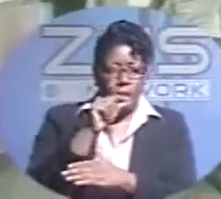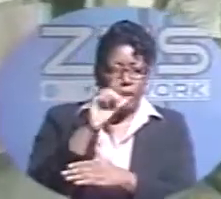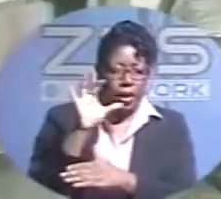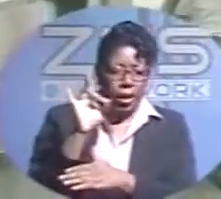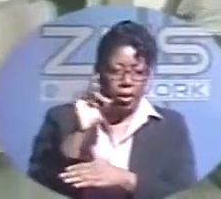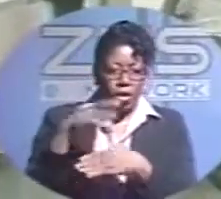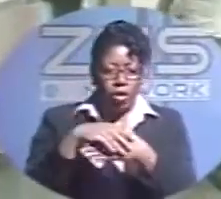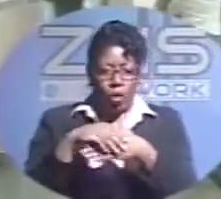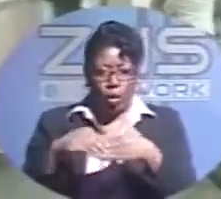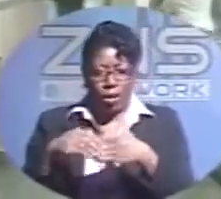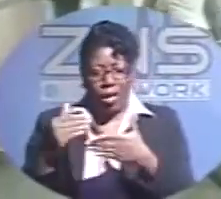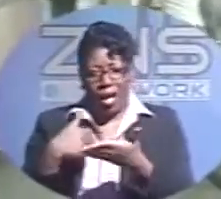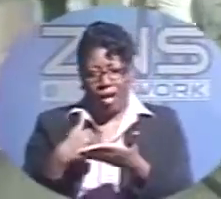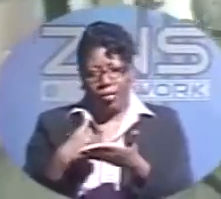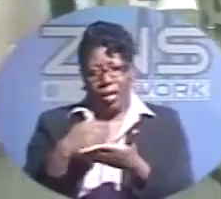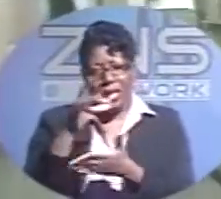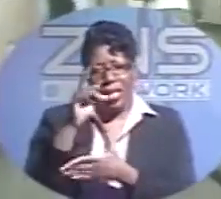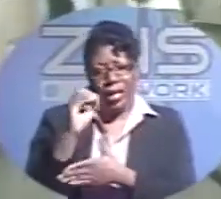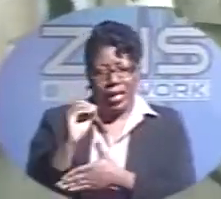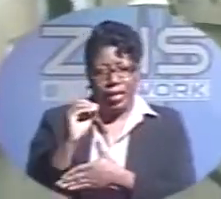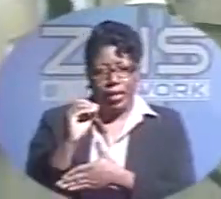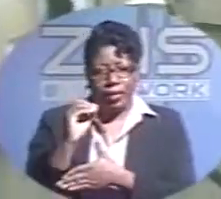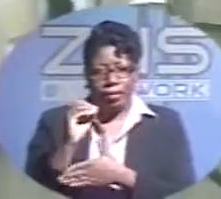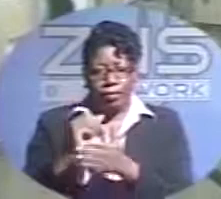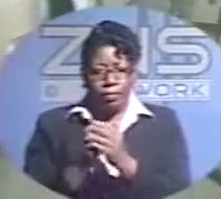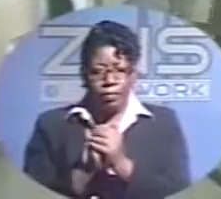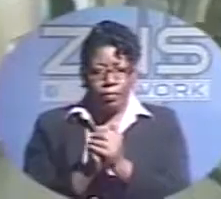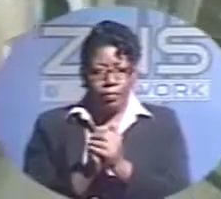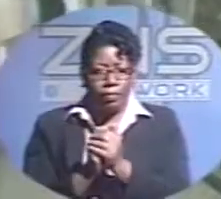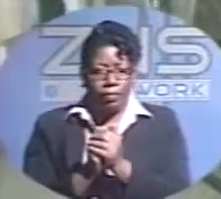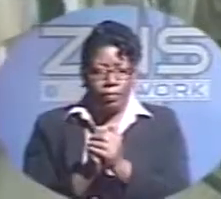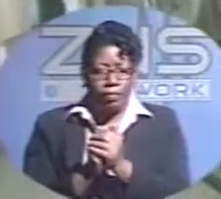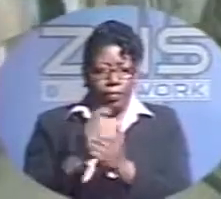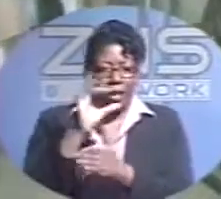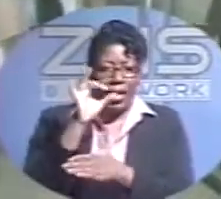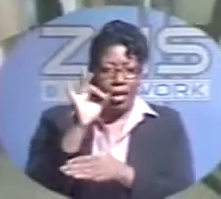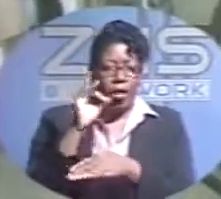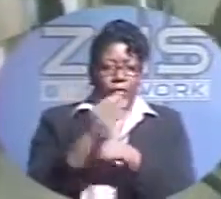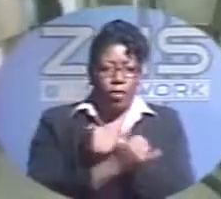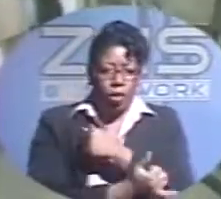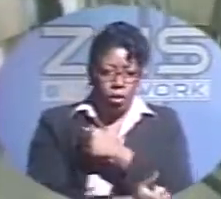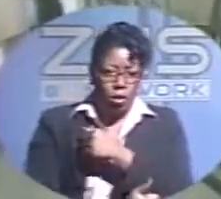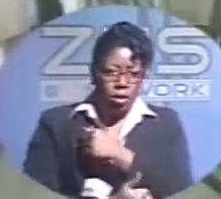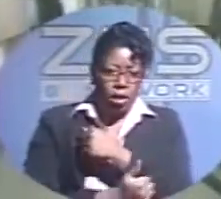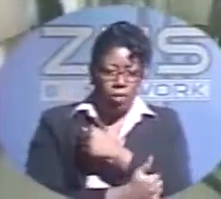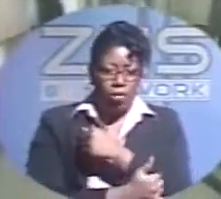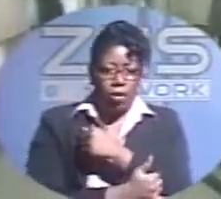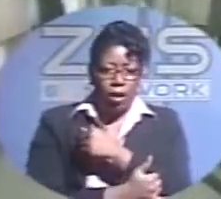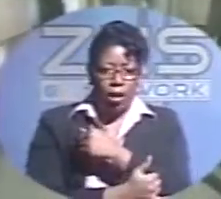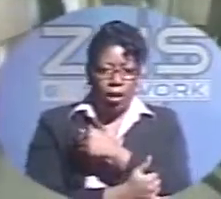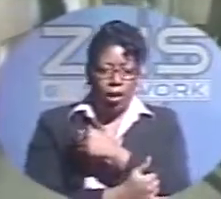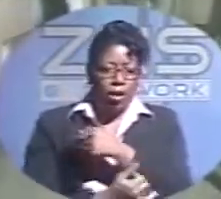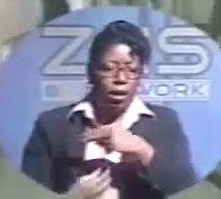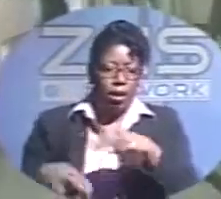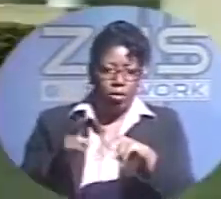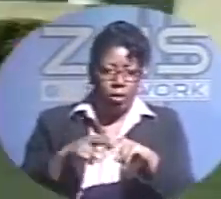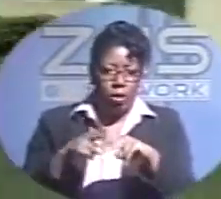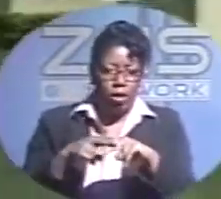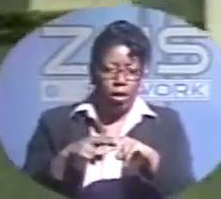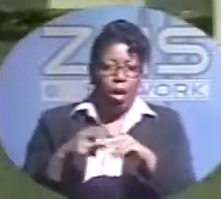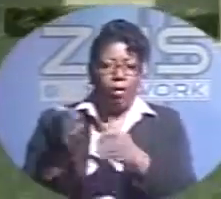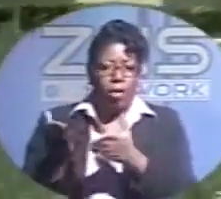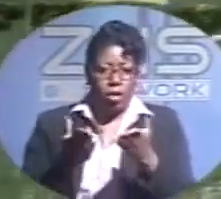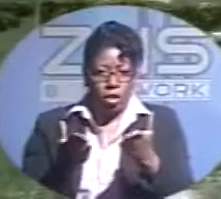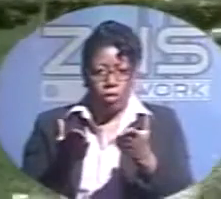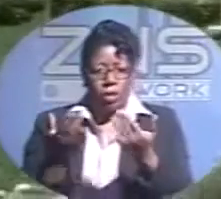$27.72, offering some 80 channels. Eight of those countries had price hikes to their basic cable services.